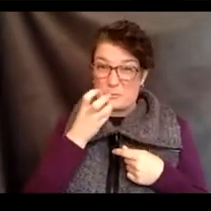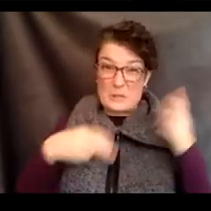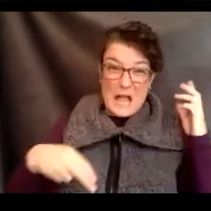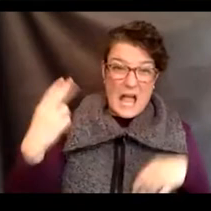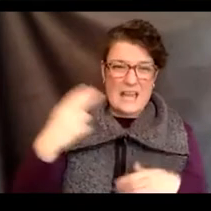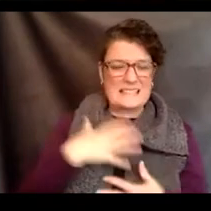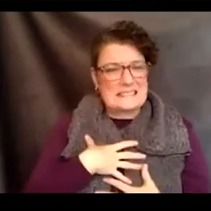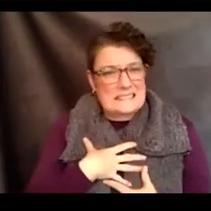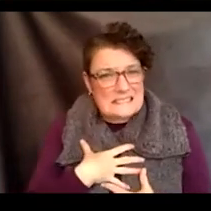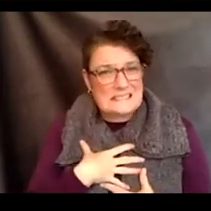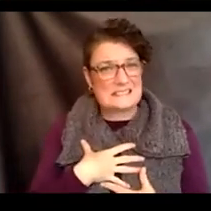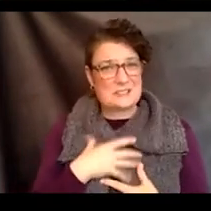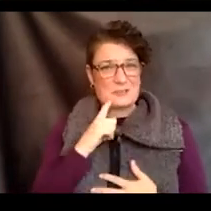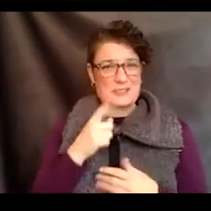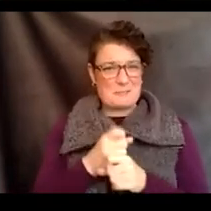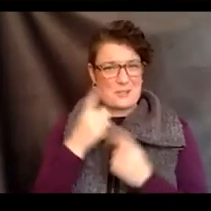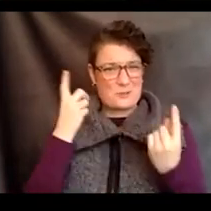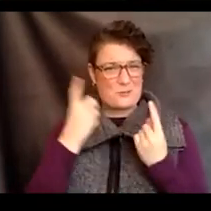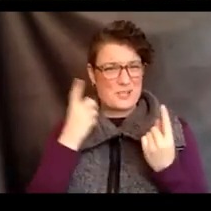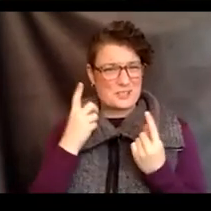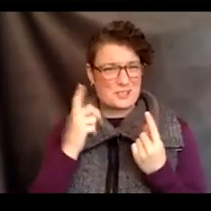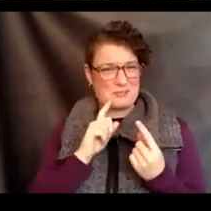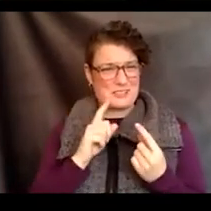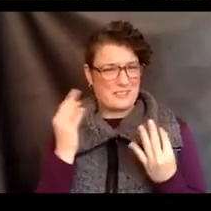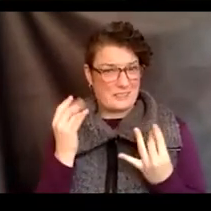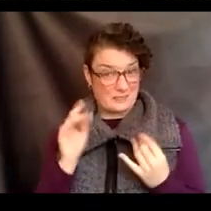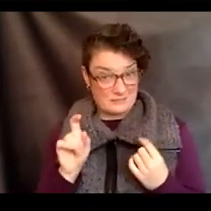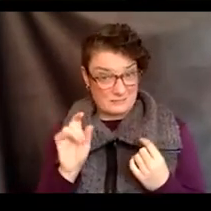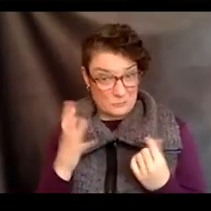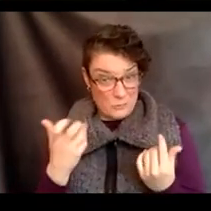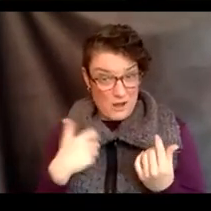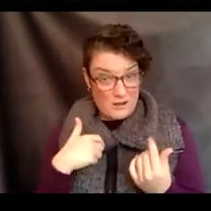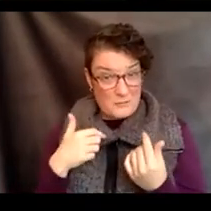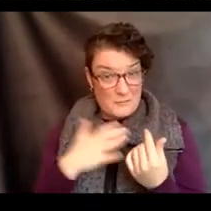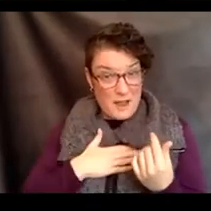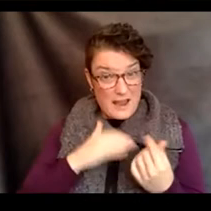it makes you really wonder, like really pause about, is that what you want to put your child through